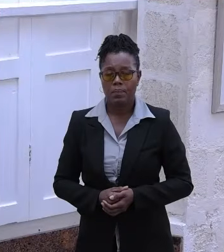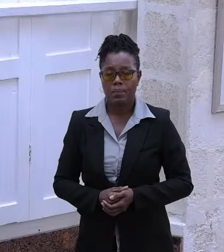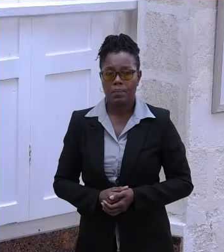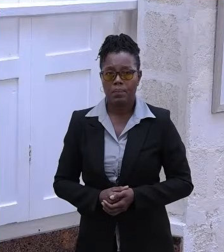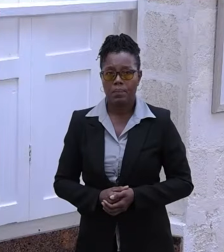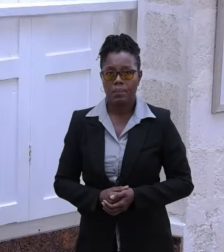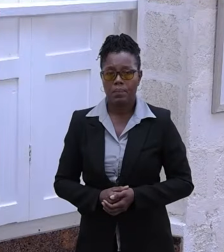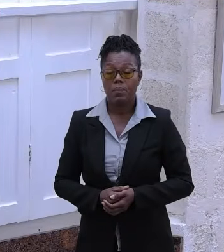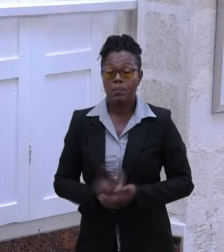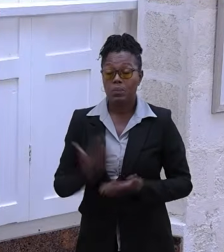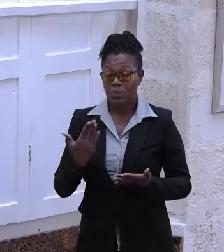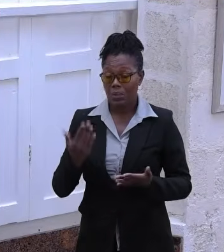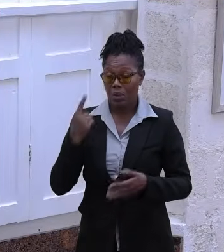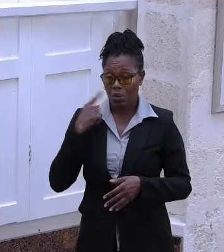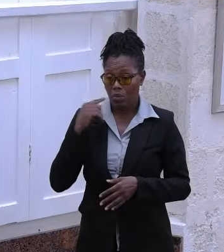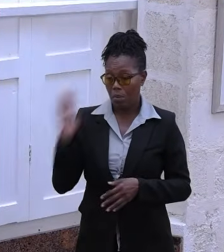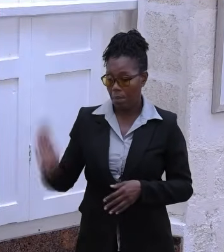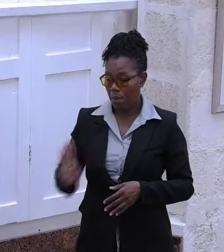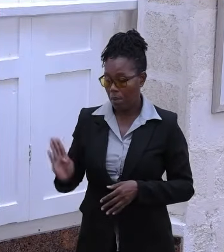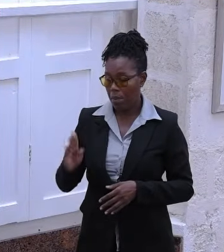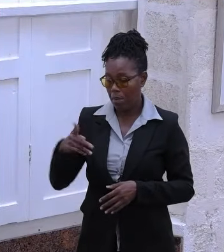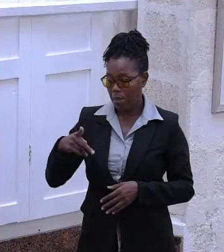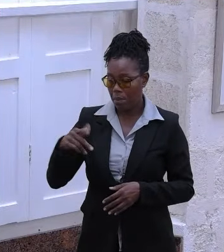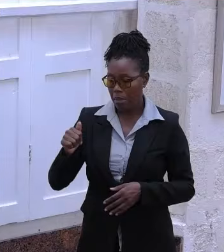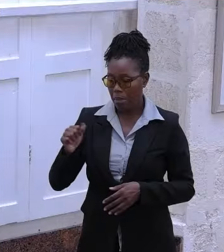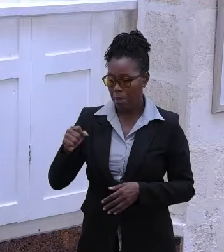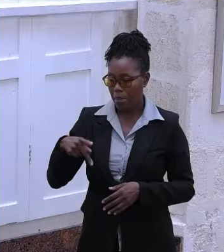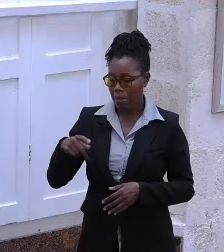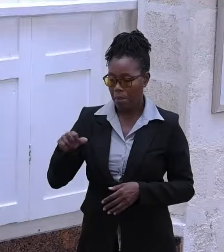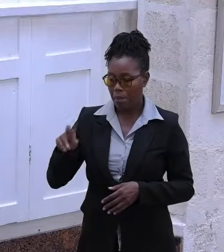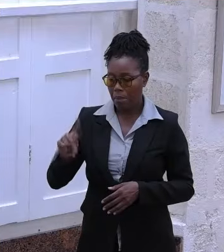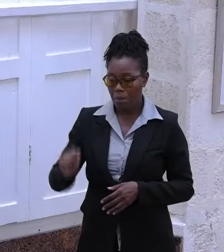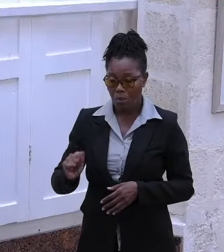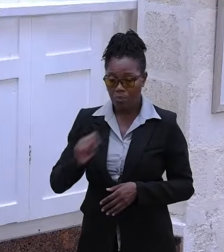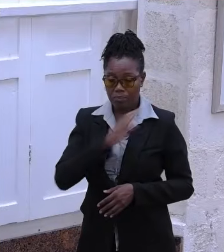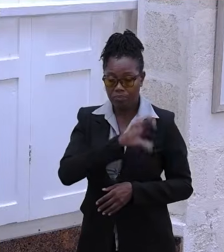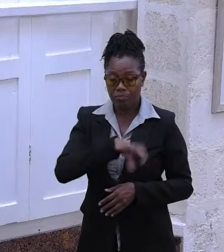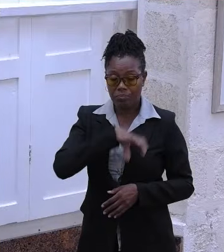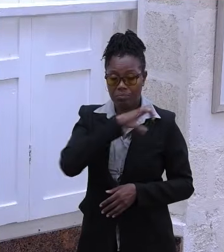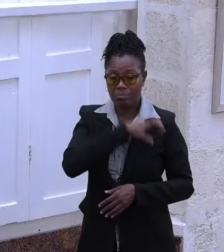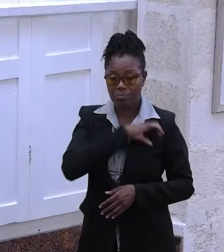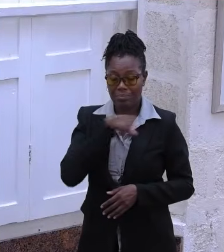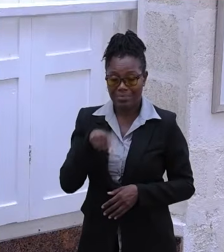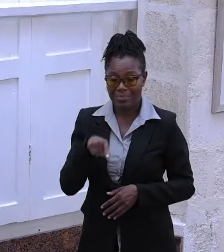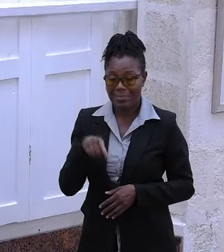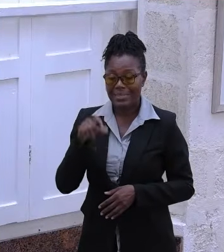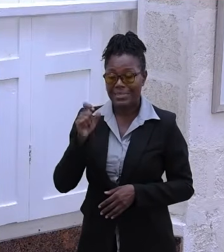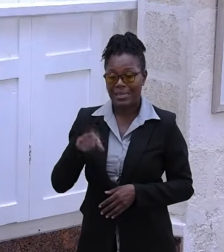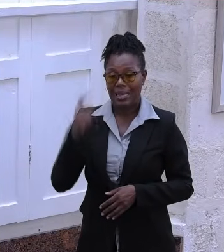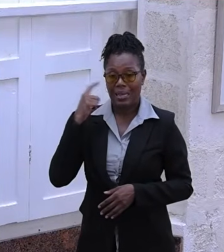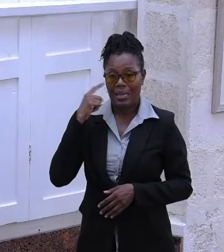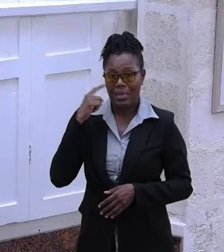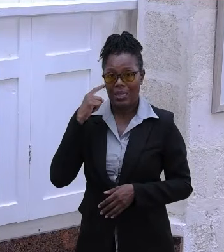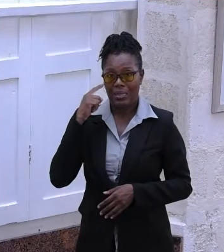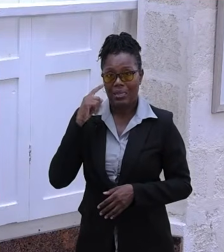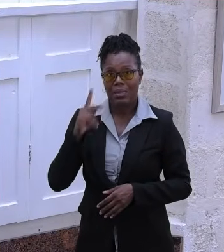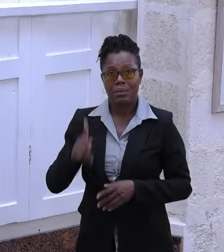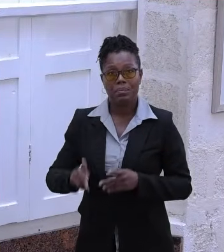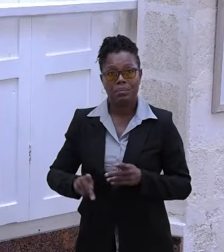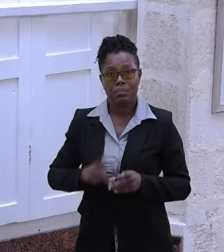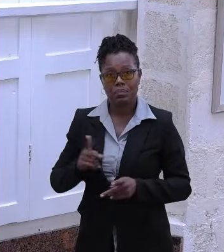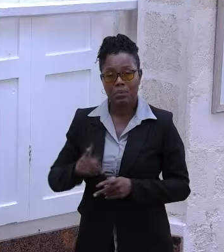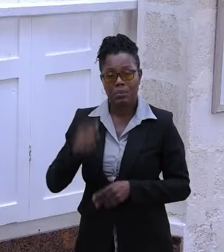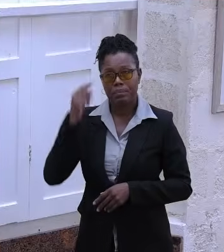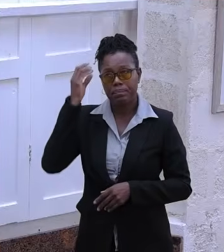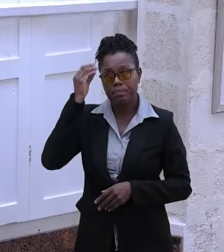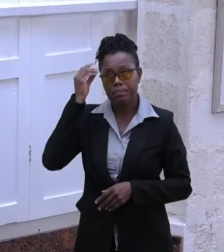sacrosanctness of the Barbados passport and citizenship is one that I think Barbadians treat to